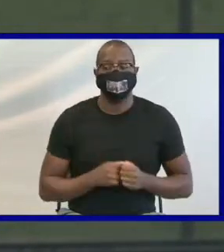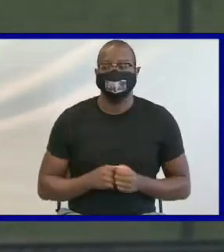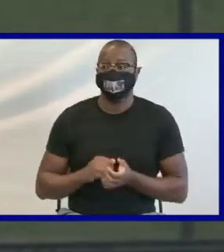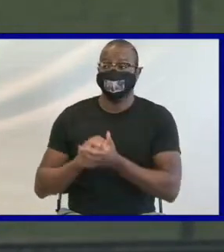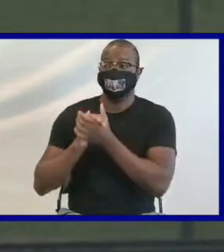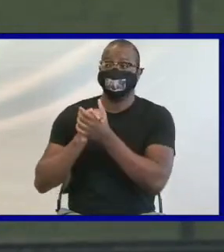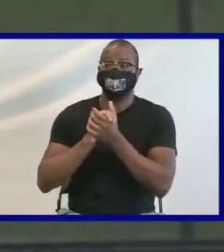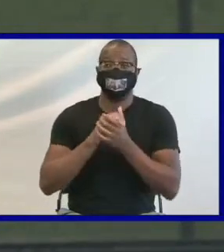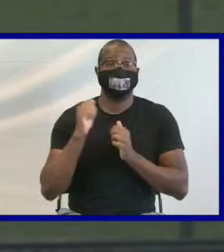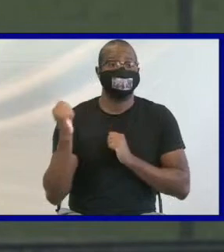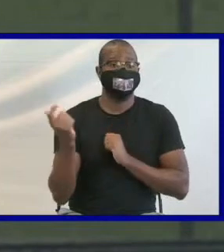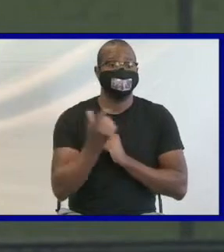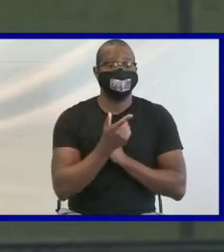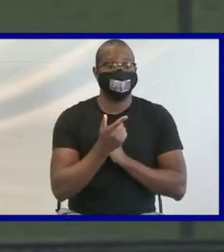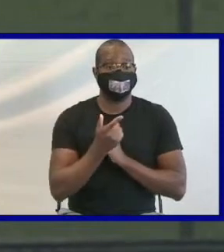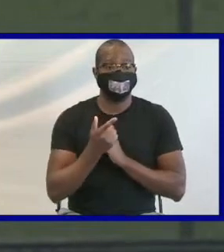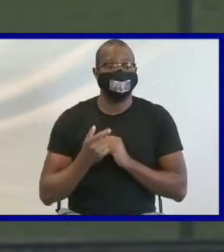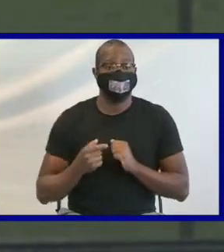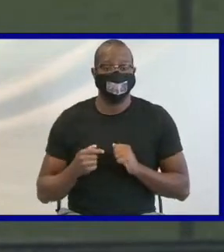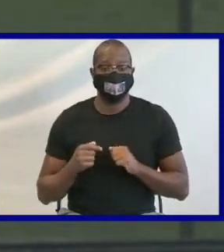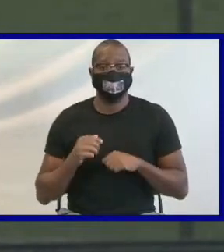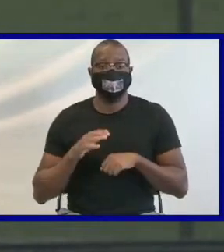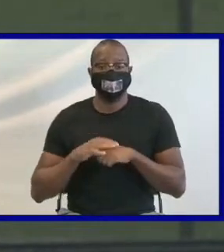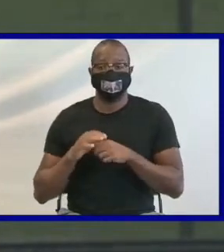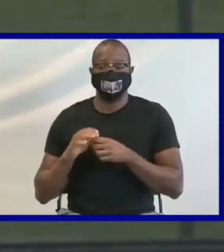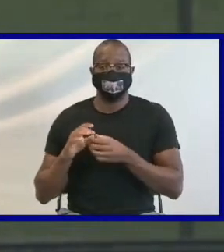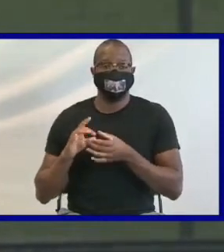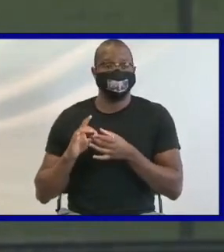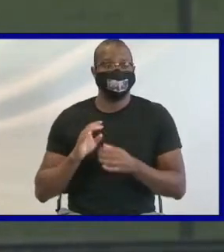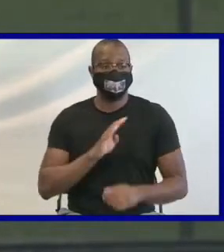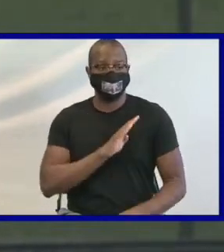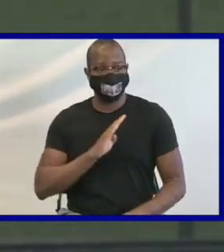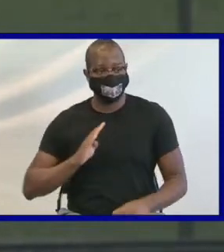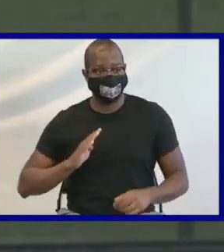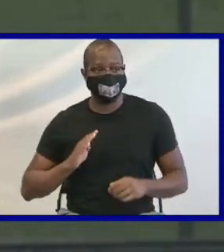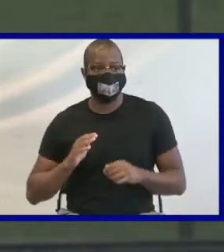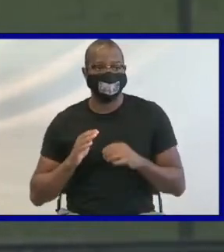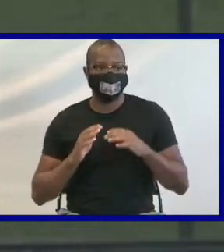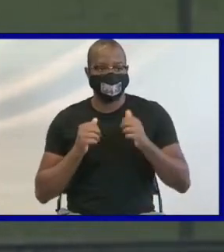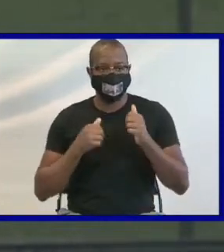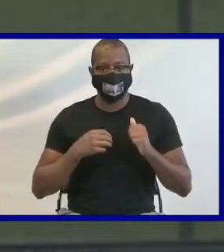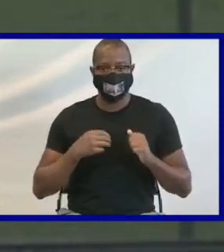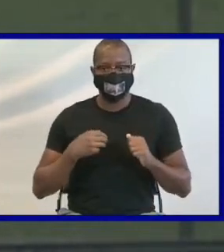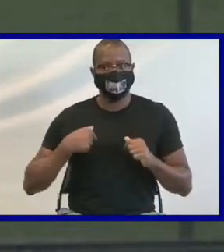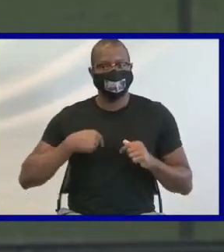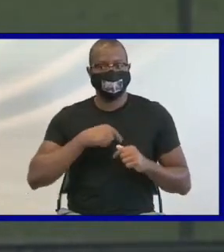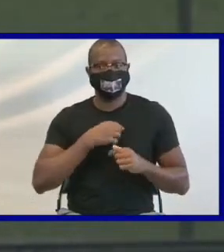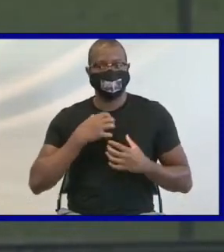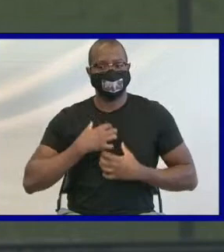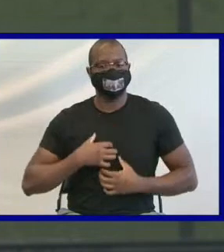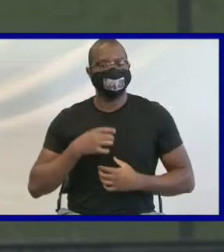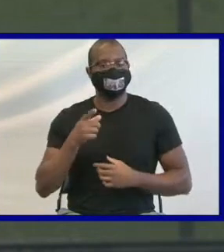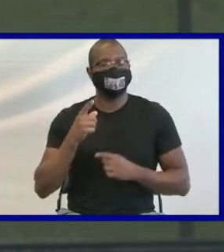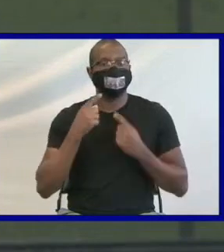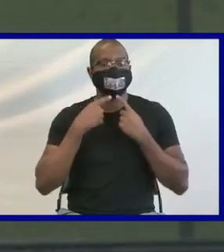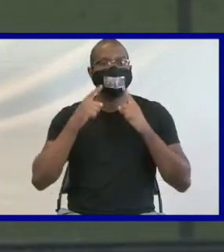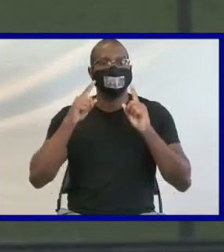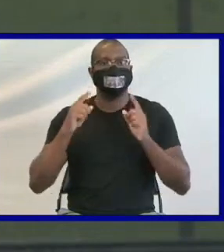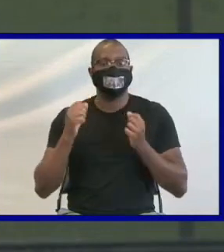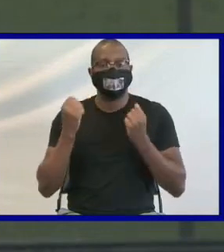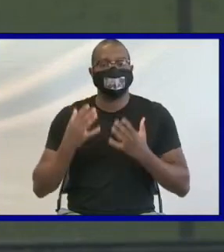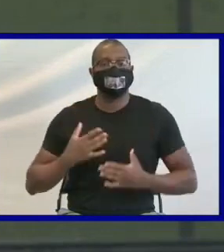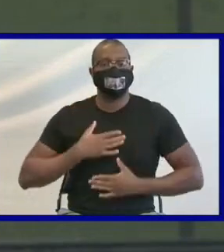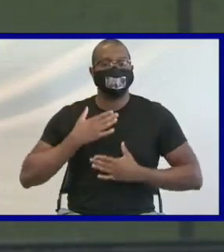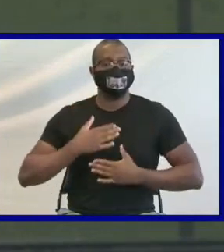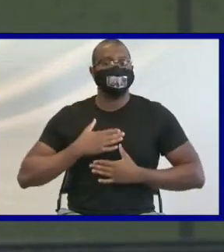Congratulations to all of you. On behalf of the faculty and the trustees in the University of Akron, we wish you much success and many happy returns. I'd